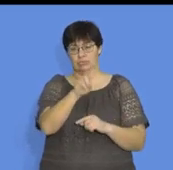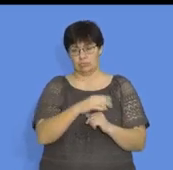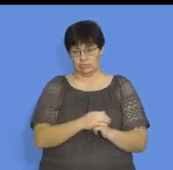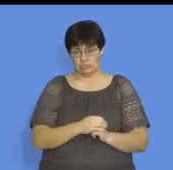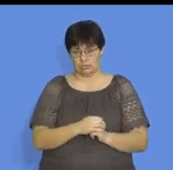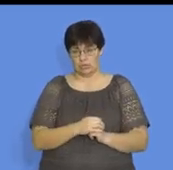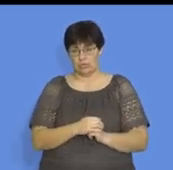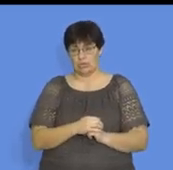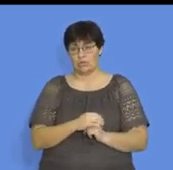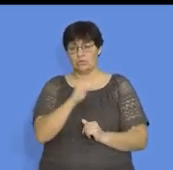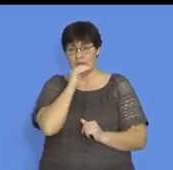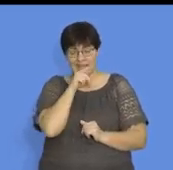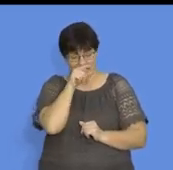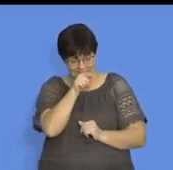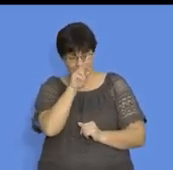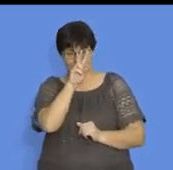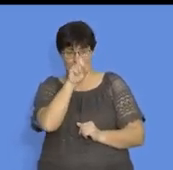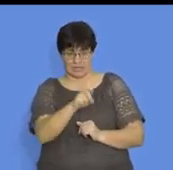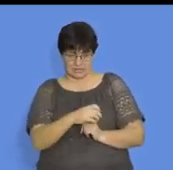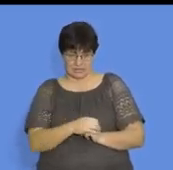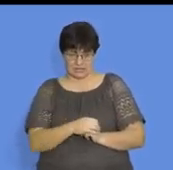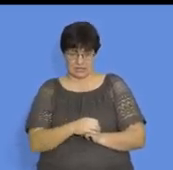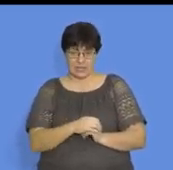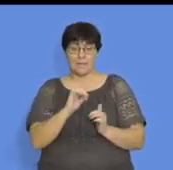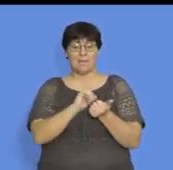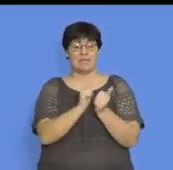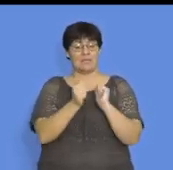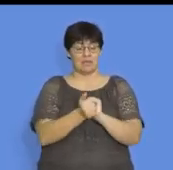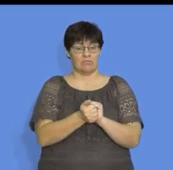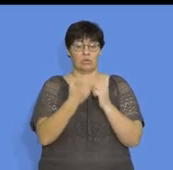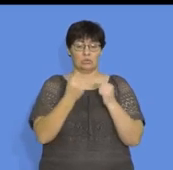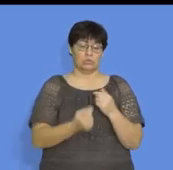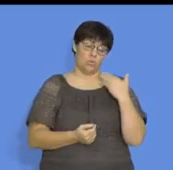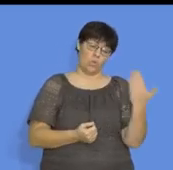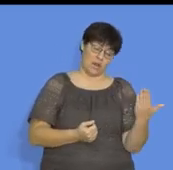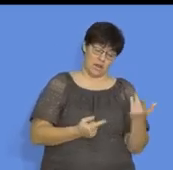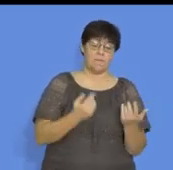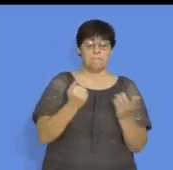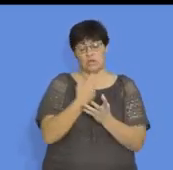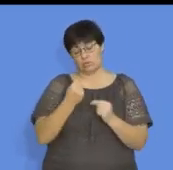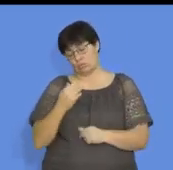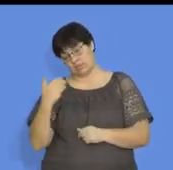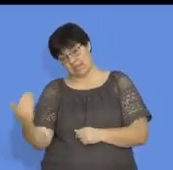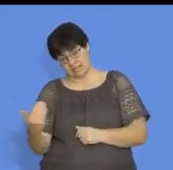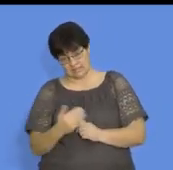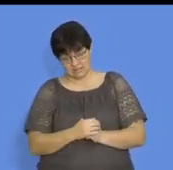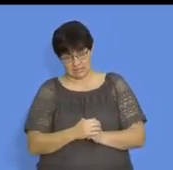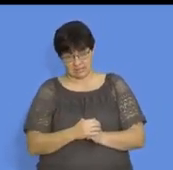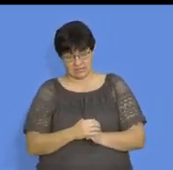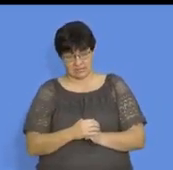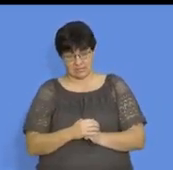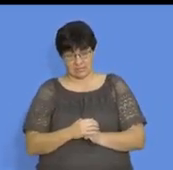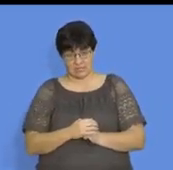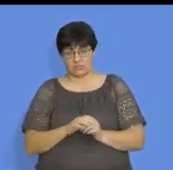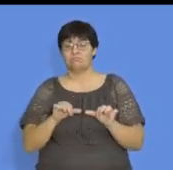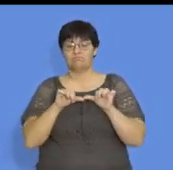in order to make that 2x. But remember, mathematically, what you do on one side, you must do with everything else